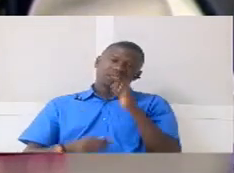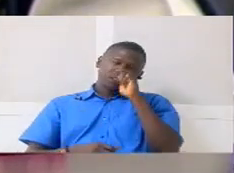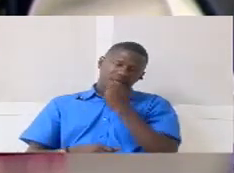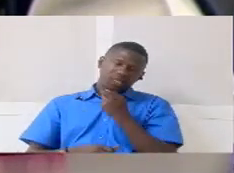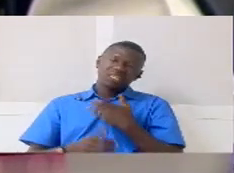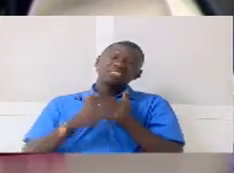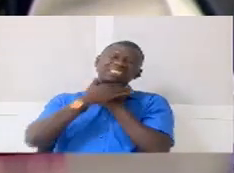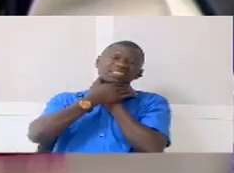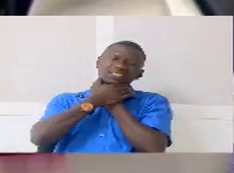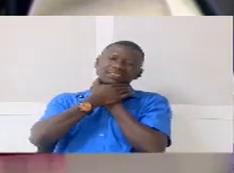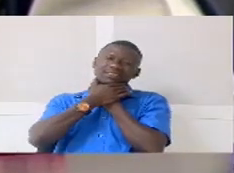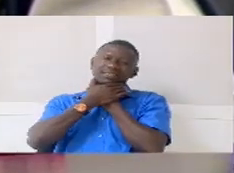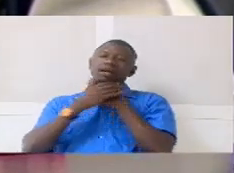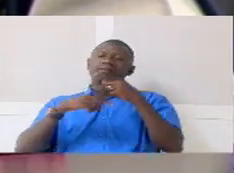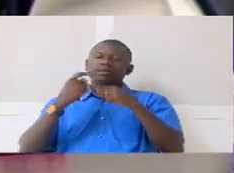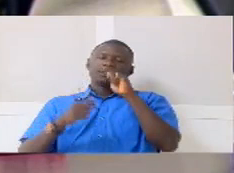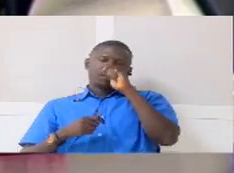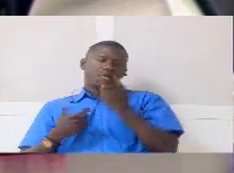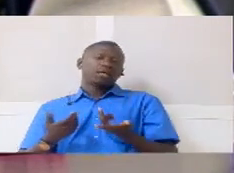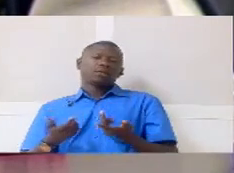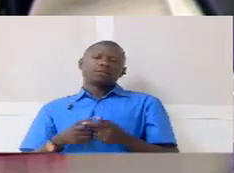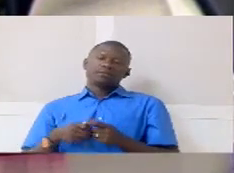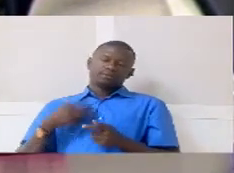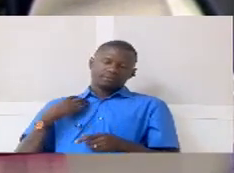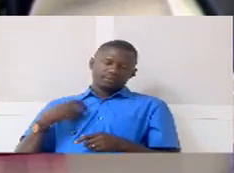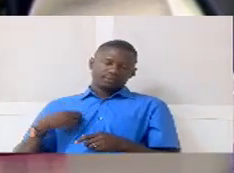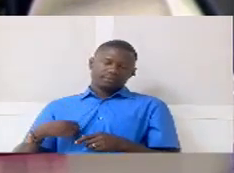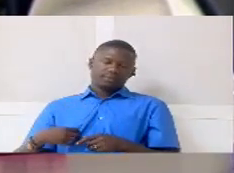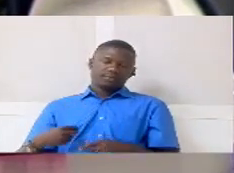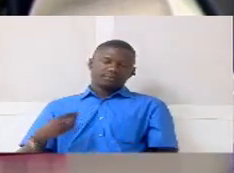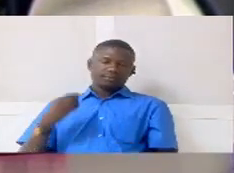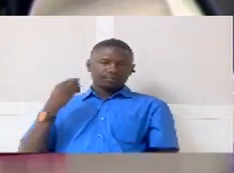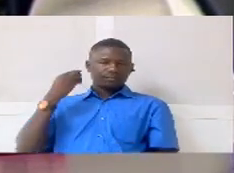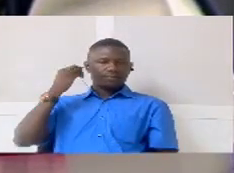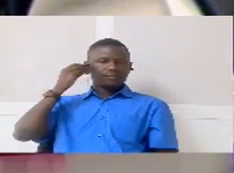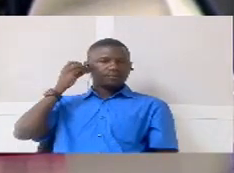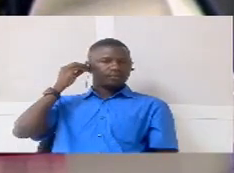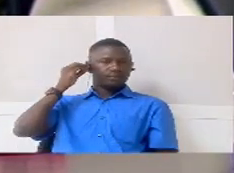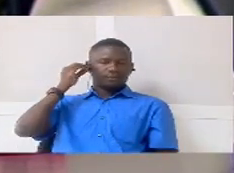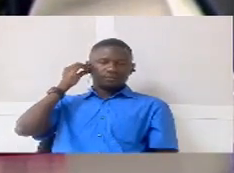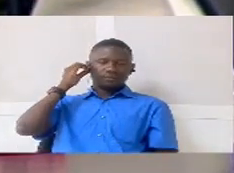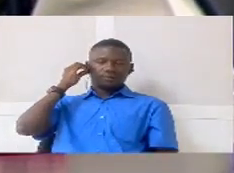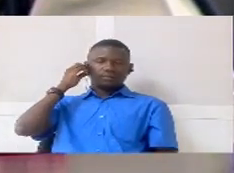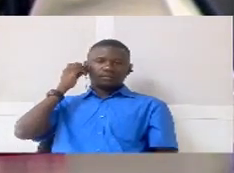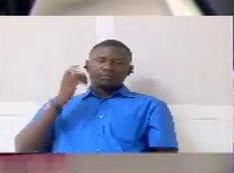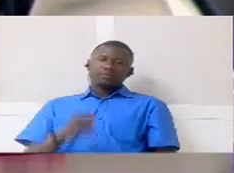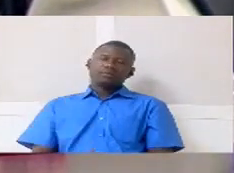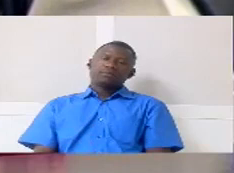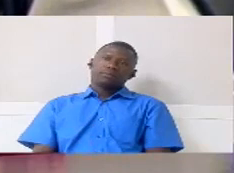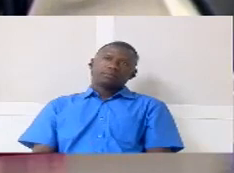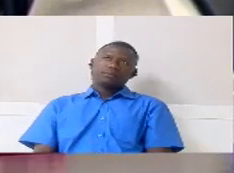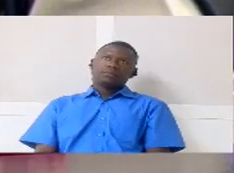strangulation. Yafa, iteluko woku makajeni wokura ume yafa. Iteliolefo. Barbitun tatanyi kibar koyo soto